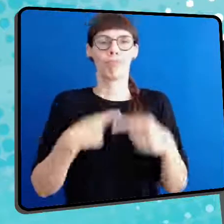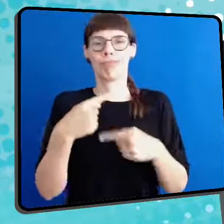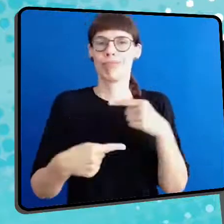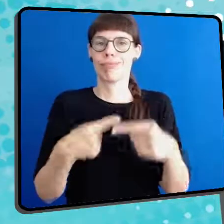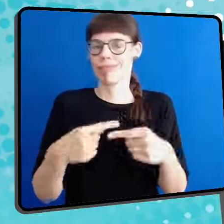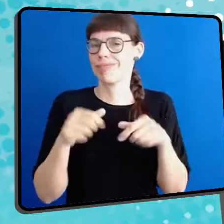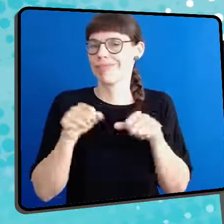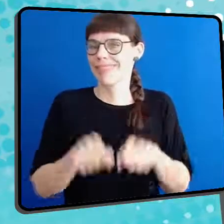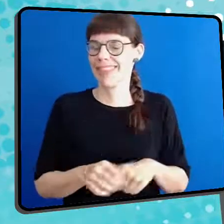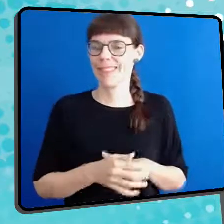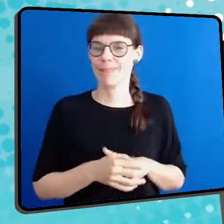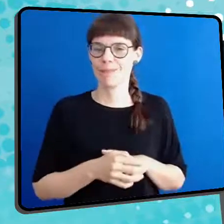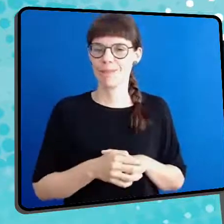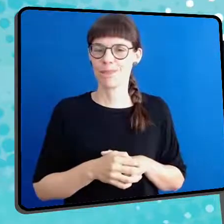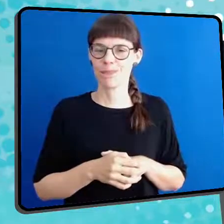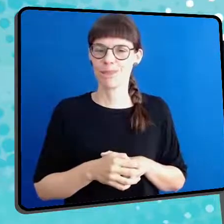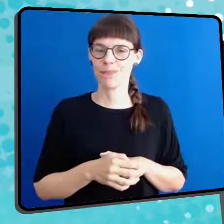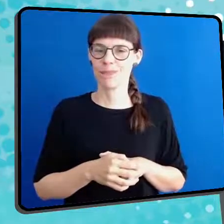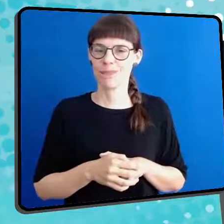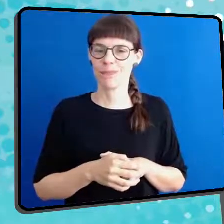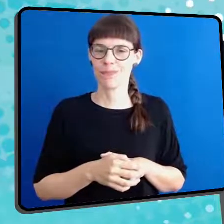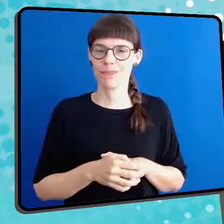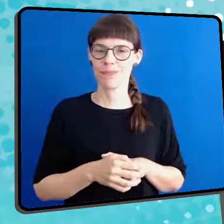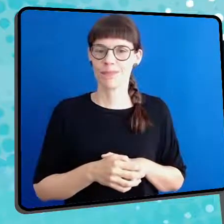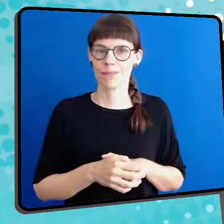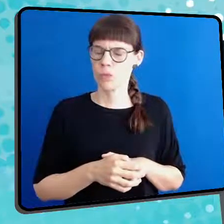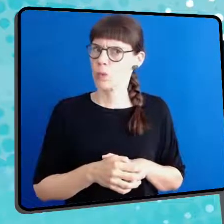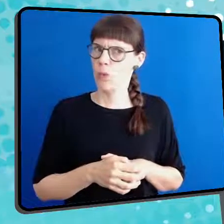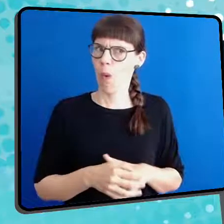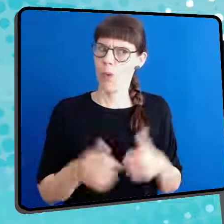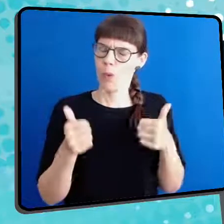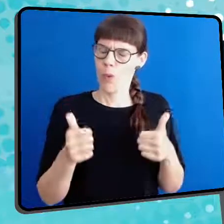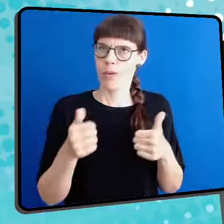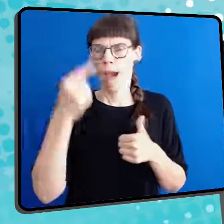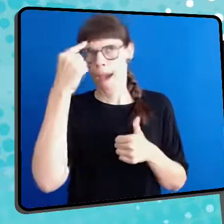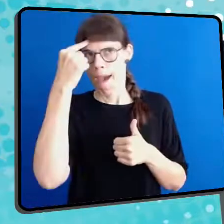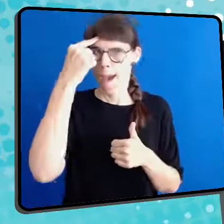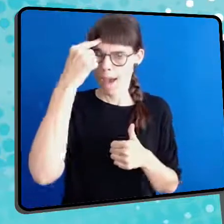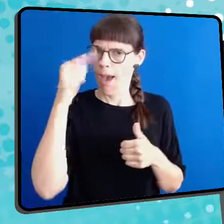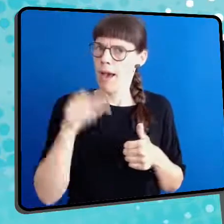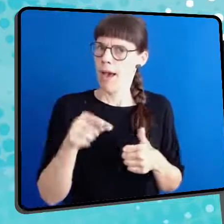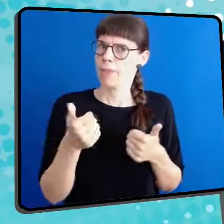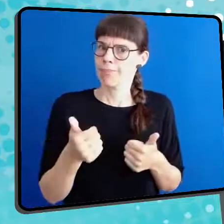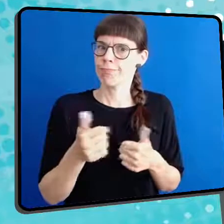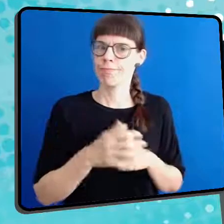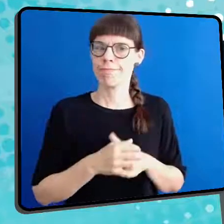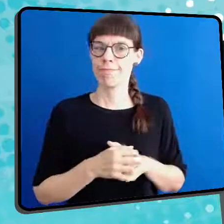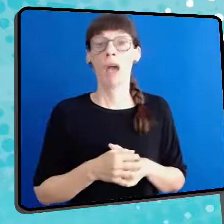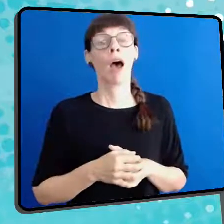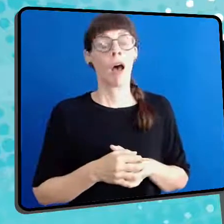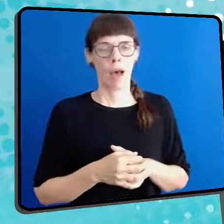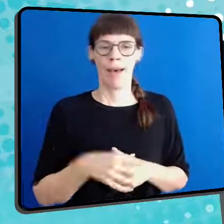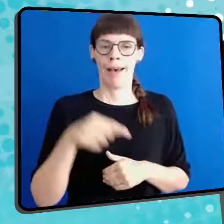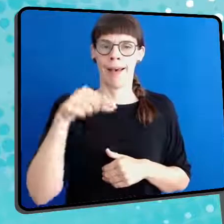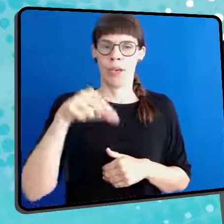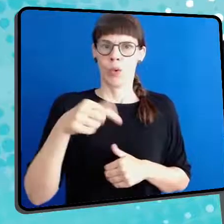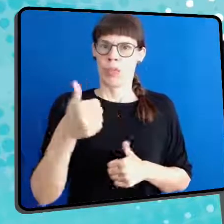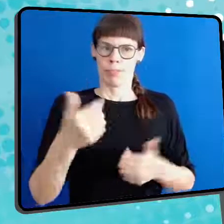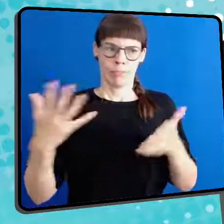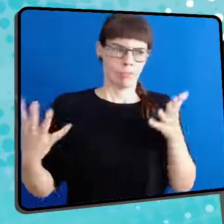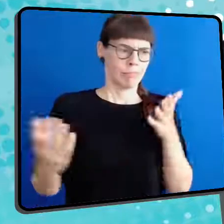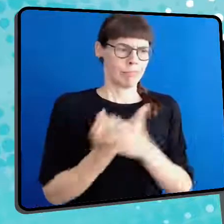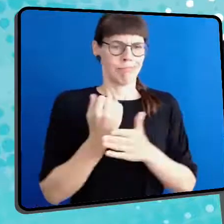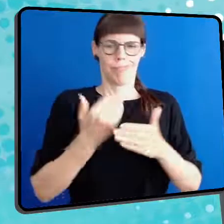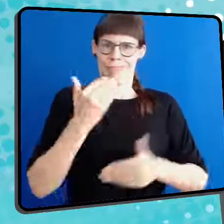quicker. And so that's such a good way to think about it. Well, Quirine, you survived the quickfire round. Thank you